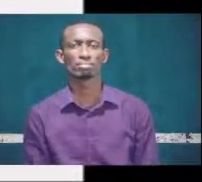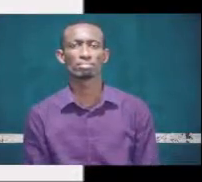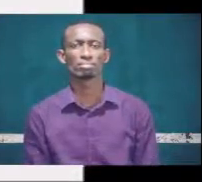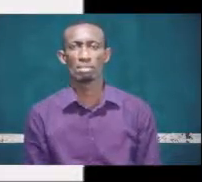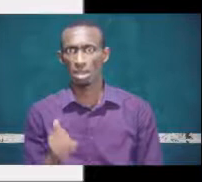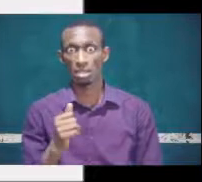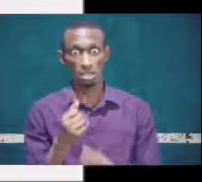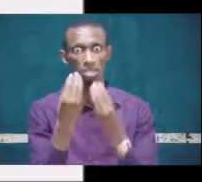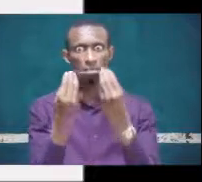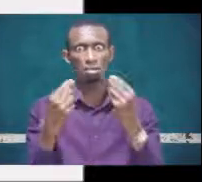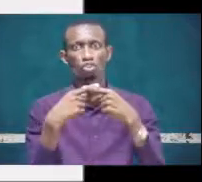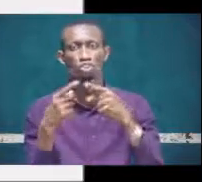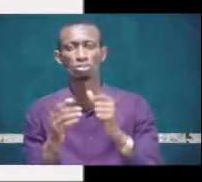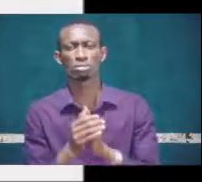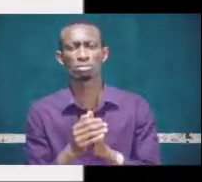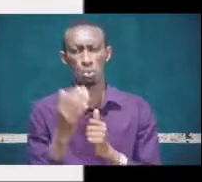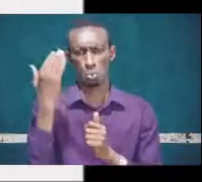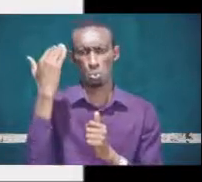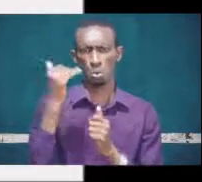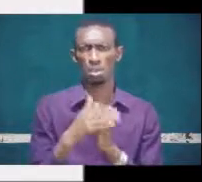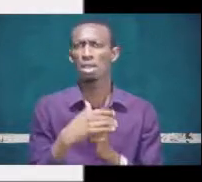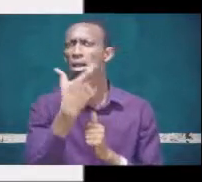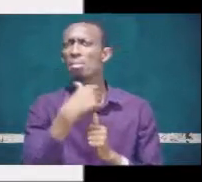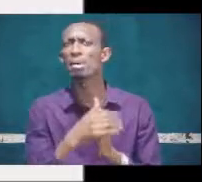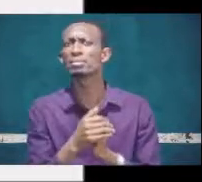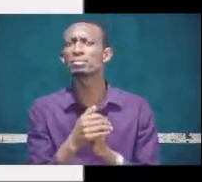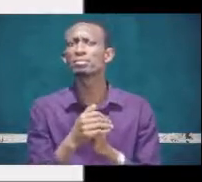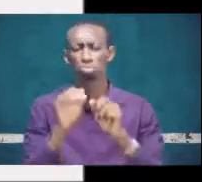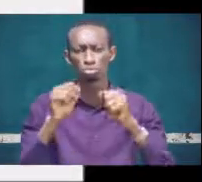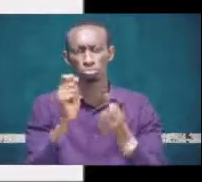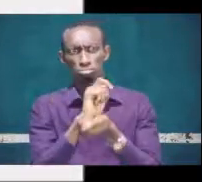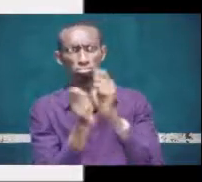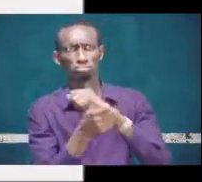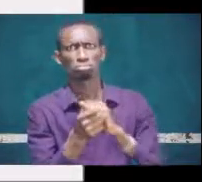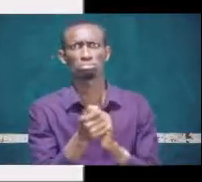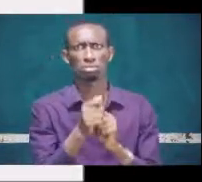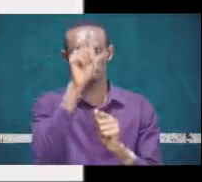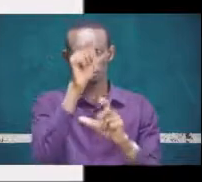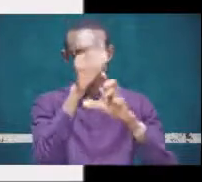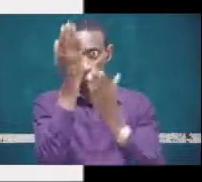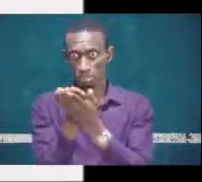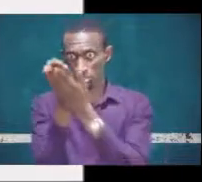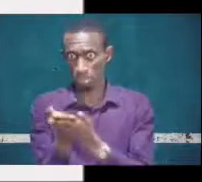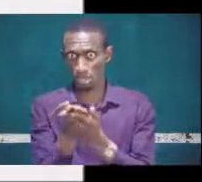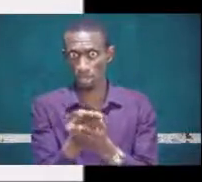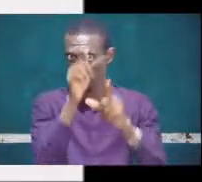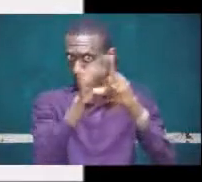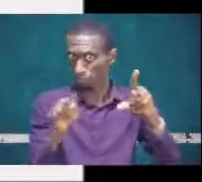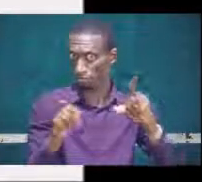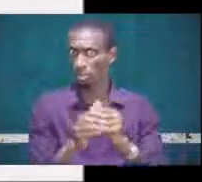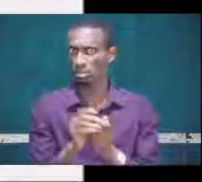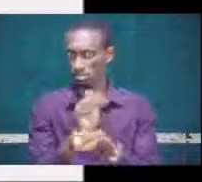of the reasons as why some demand curves may behave abnormally. Then we